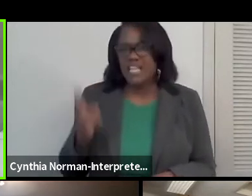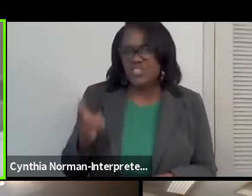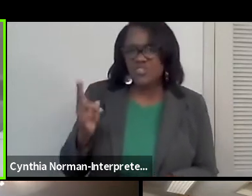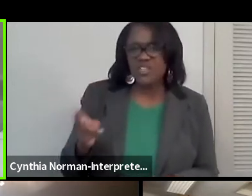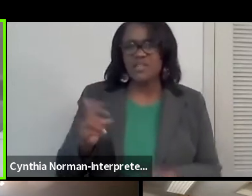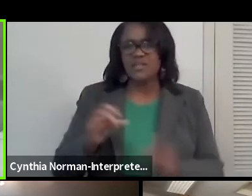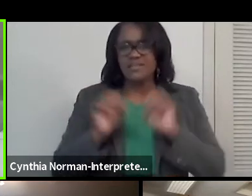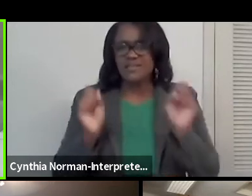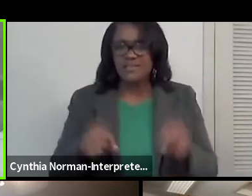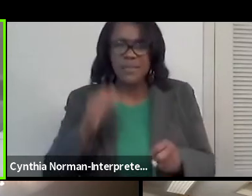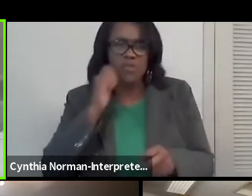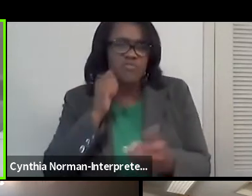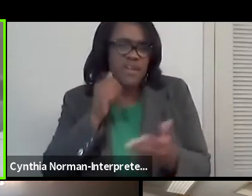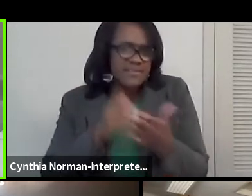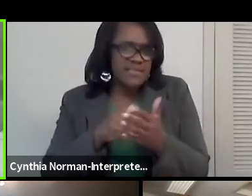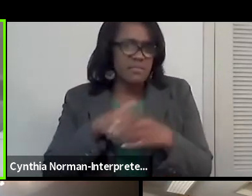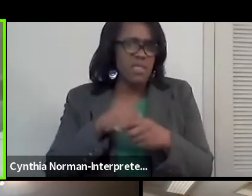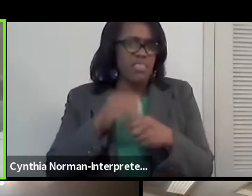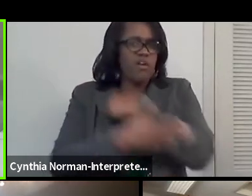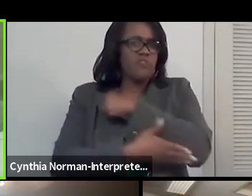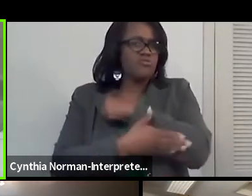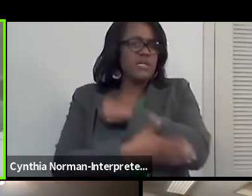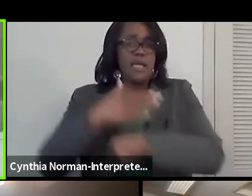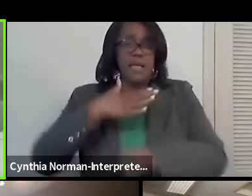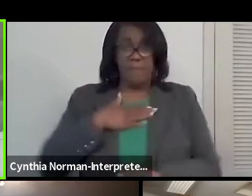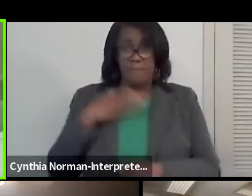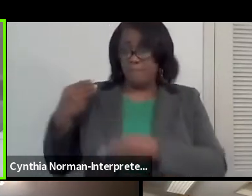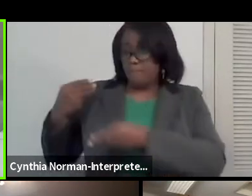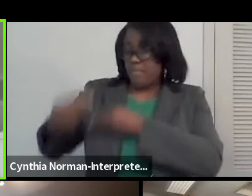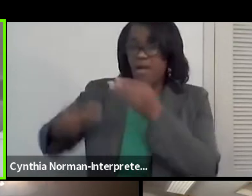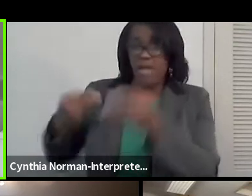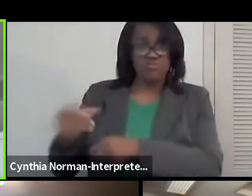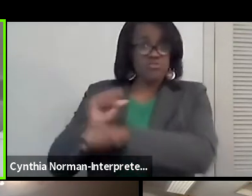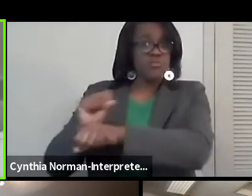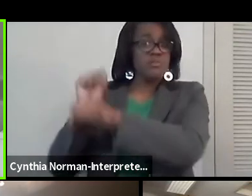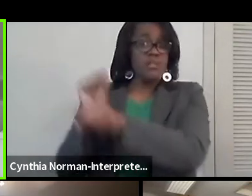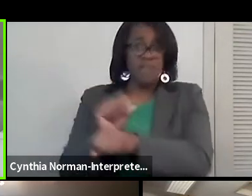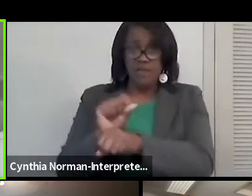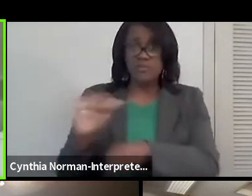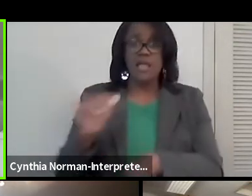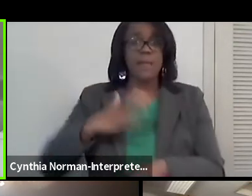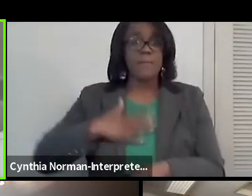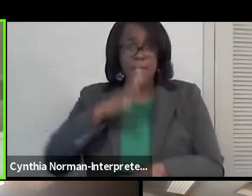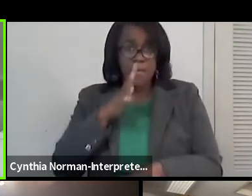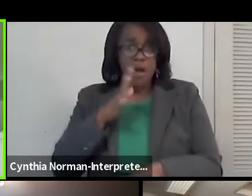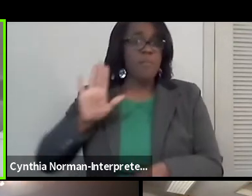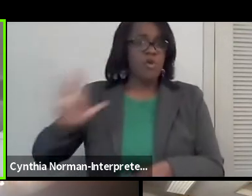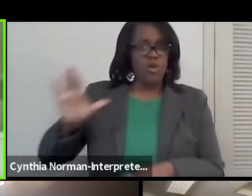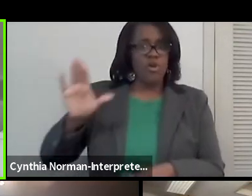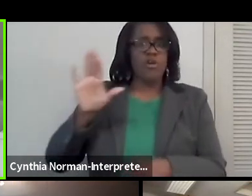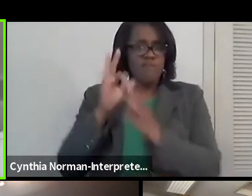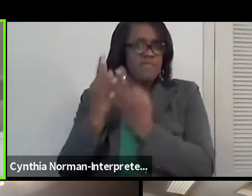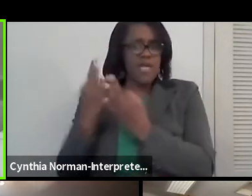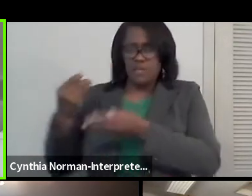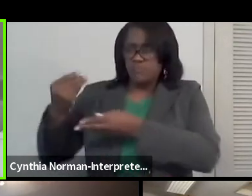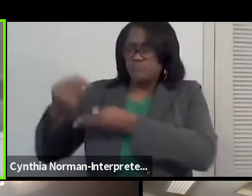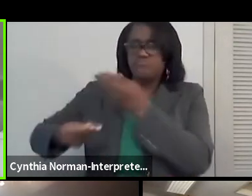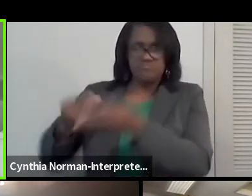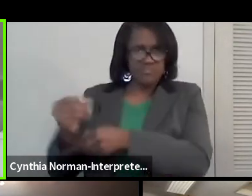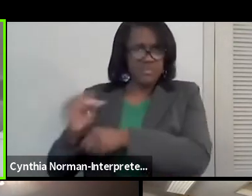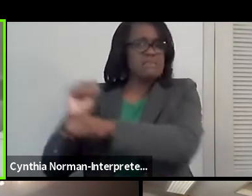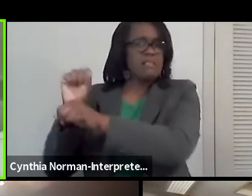systemic racism here in the country. My ancestors are slaves, like my mom's side of the family have slave